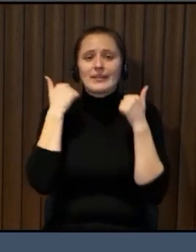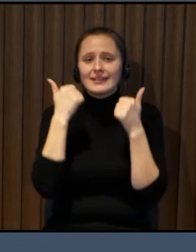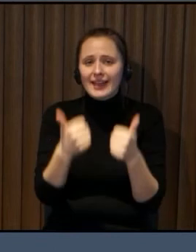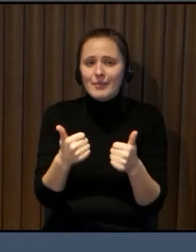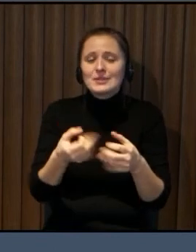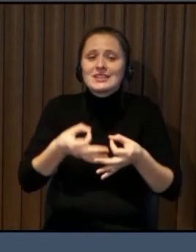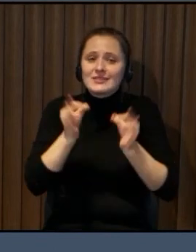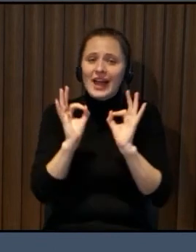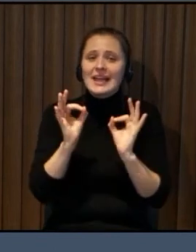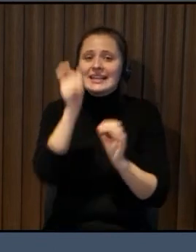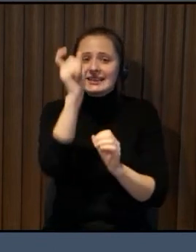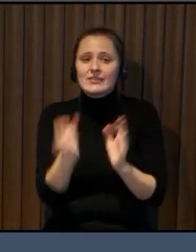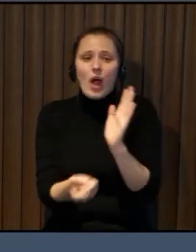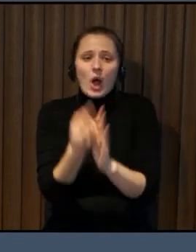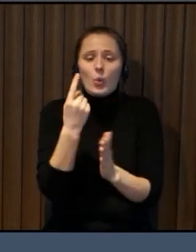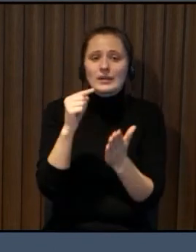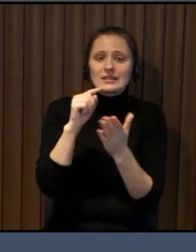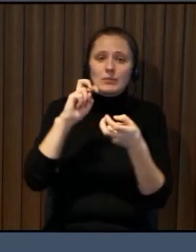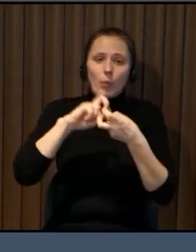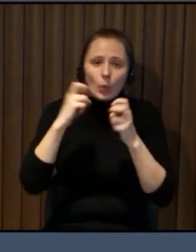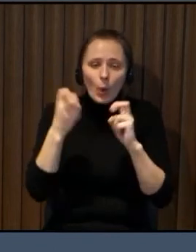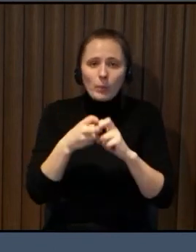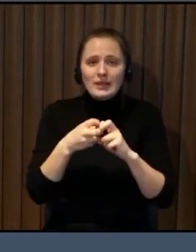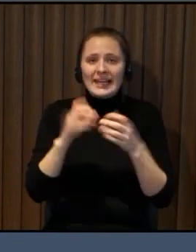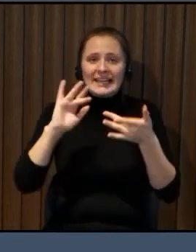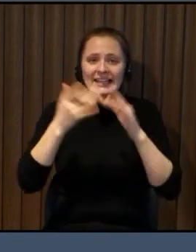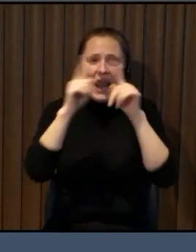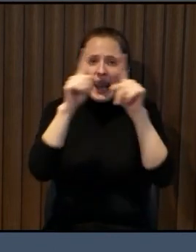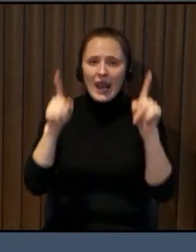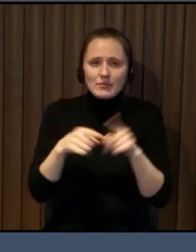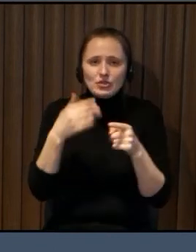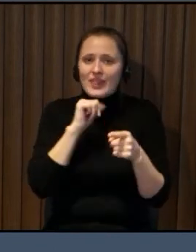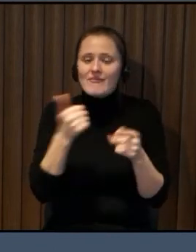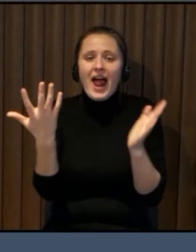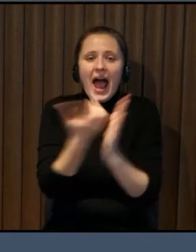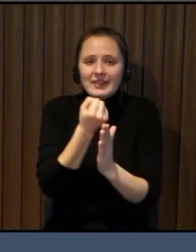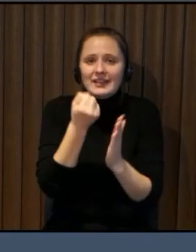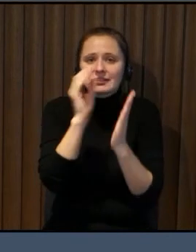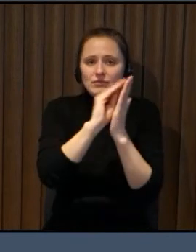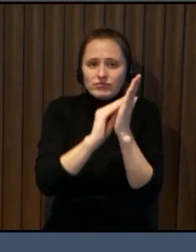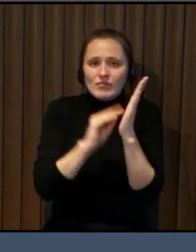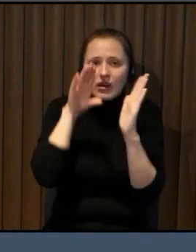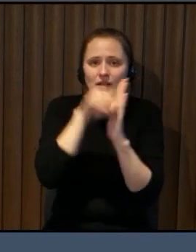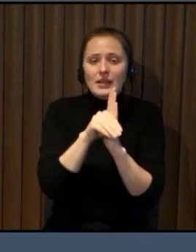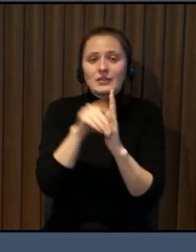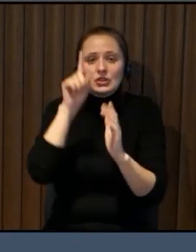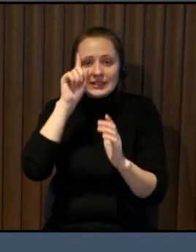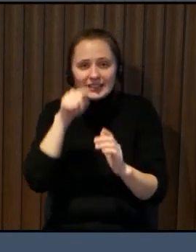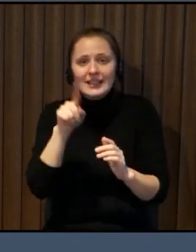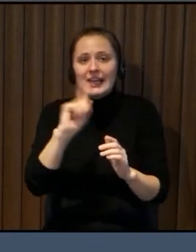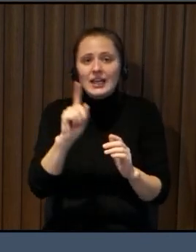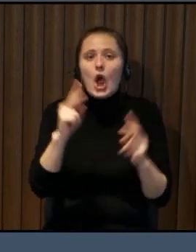these requirements, and what were the results. And also, if a person encounters a